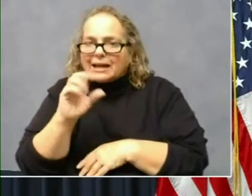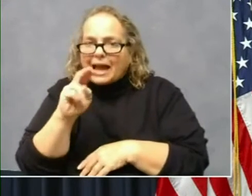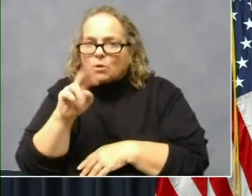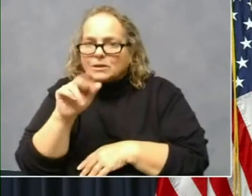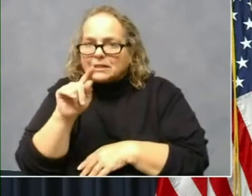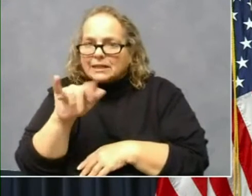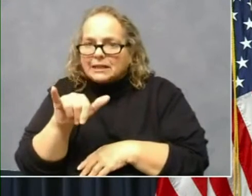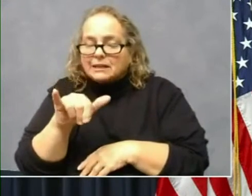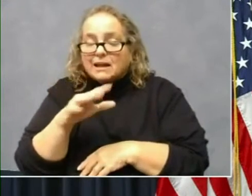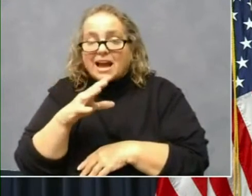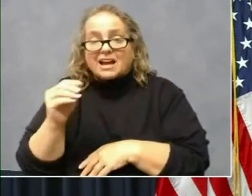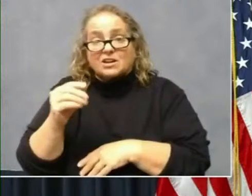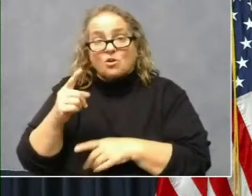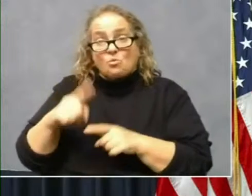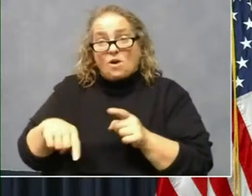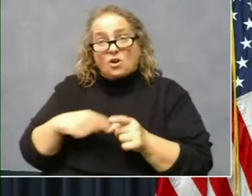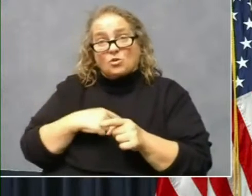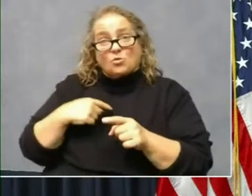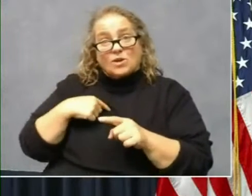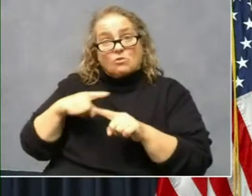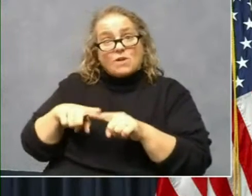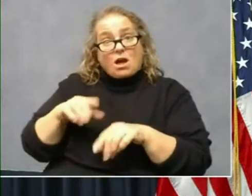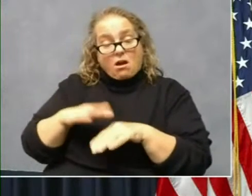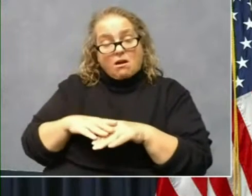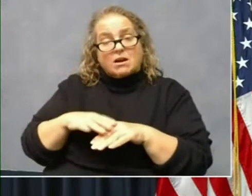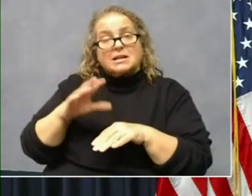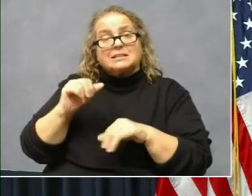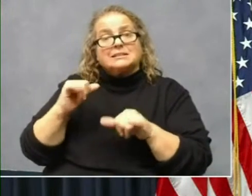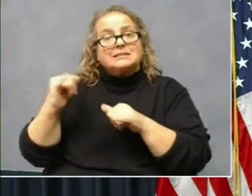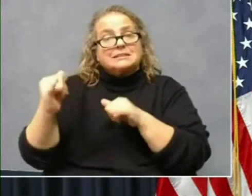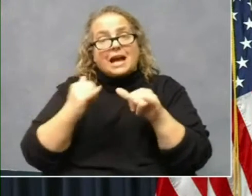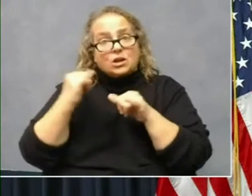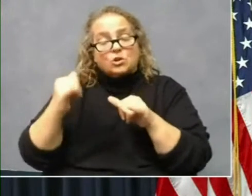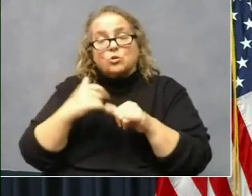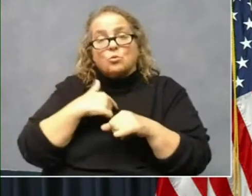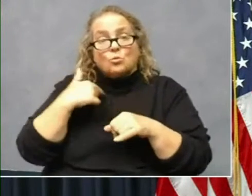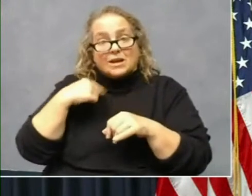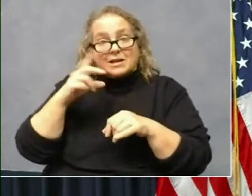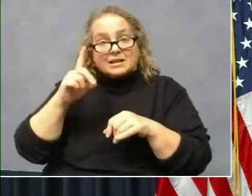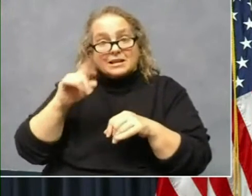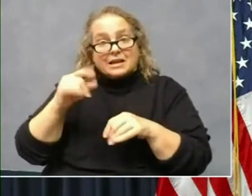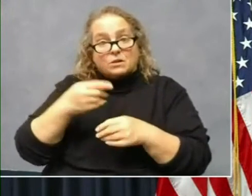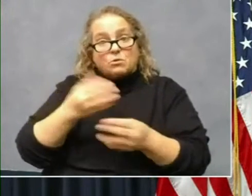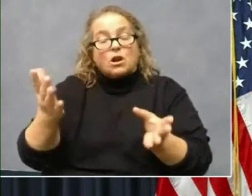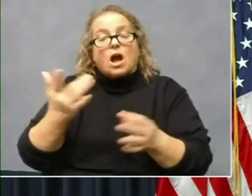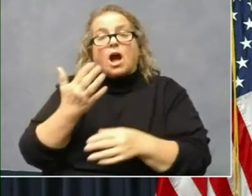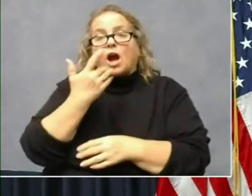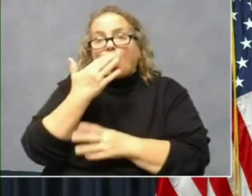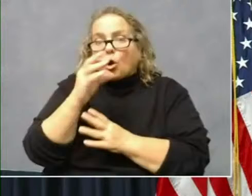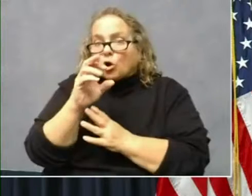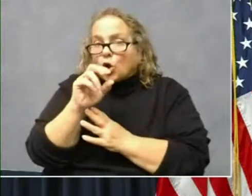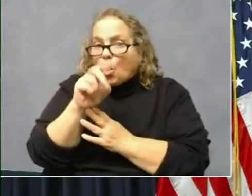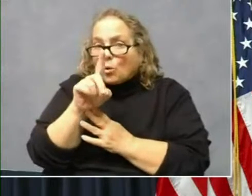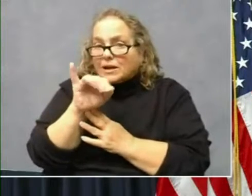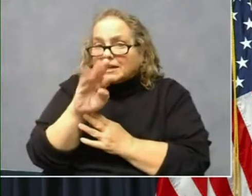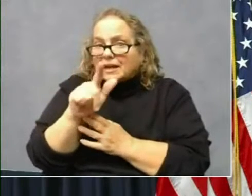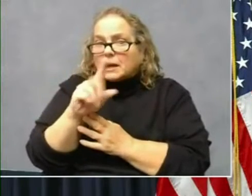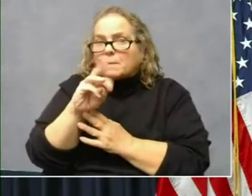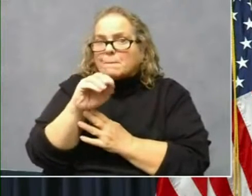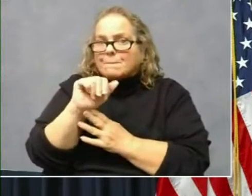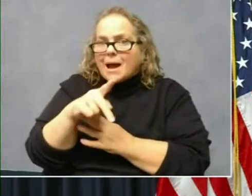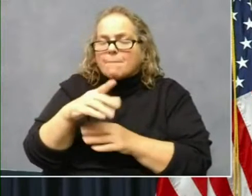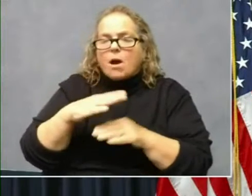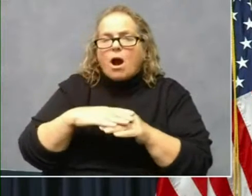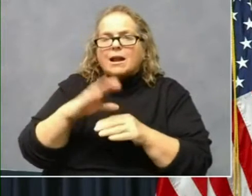is a standard that we put out and the education community agreed to on the color coding map for counties. What we used is we used an incident